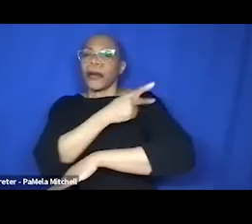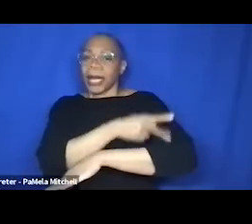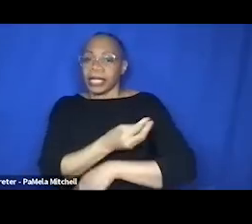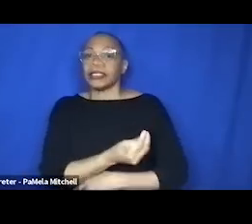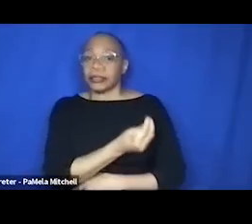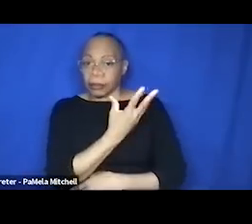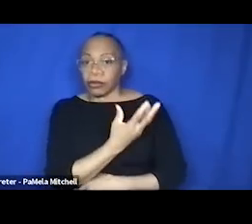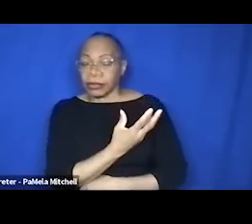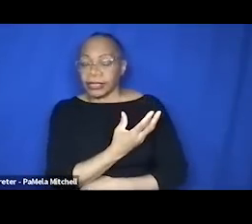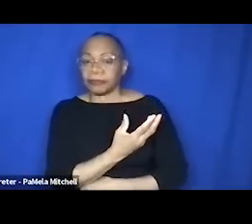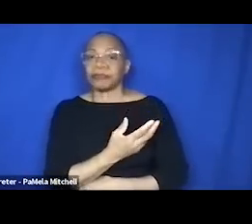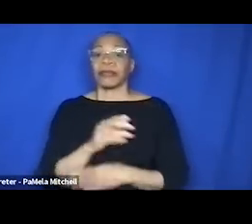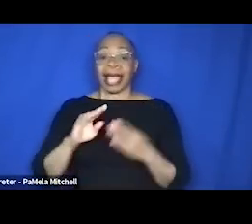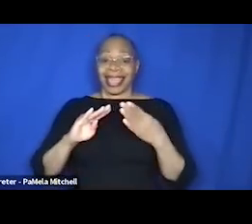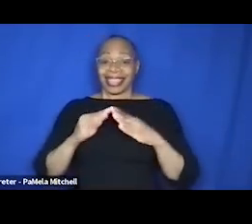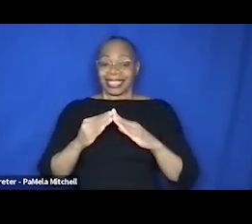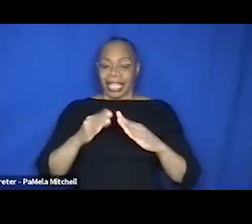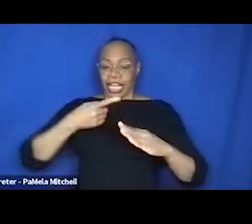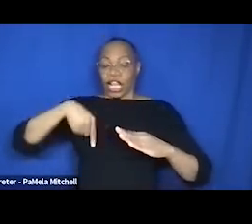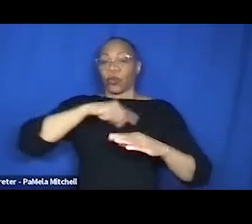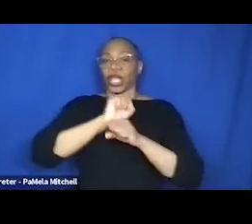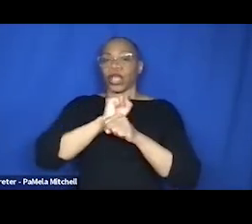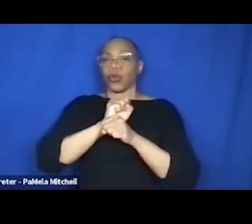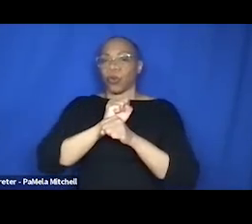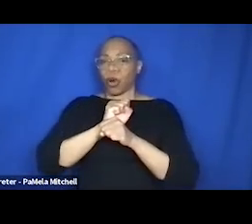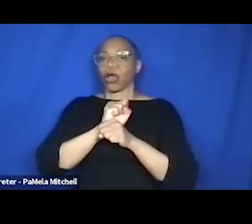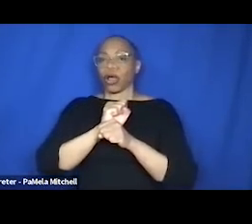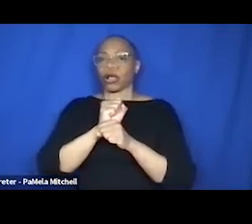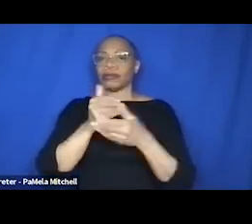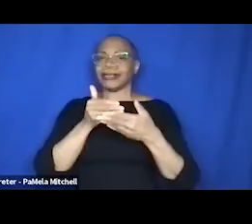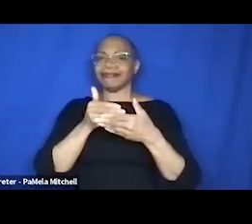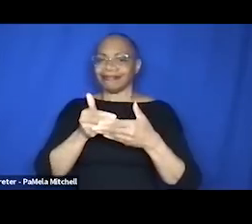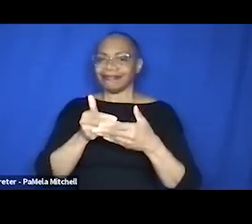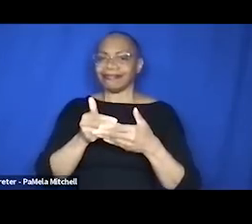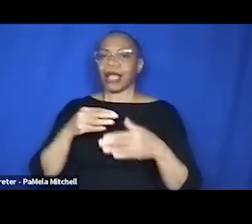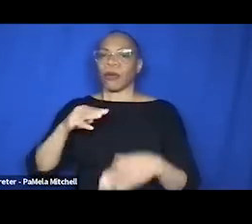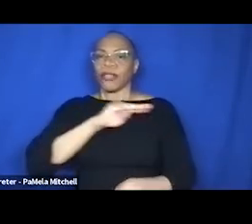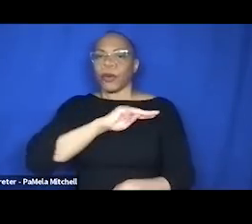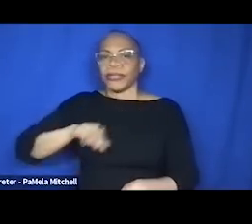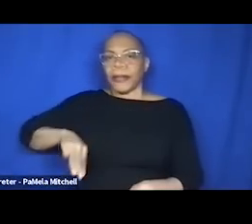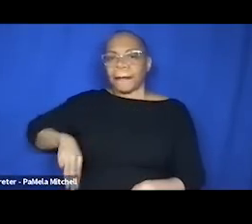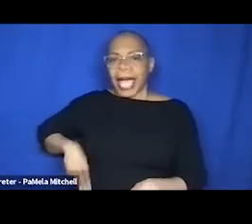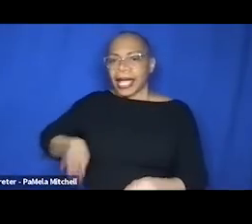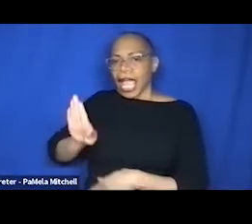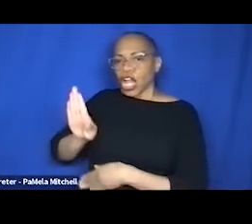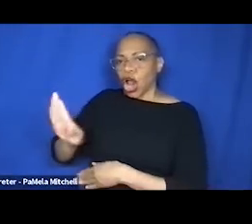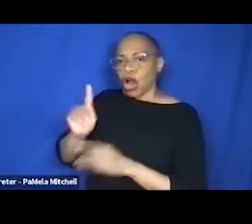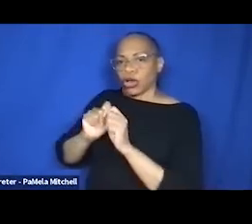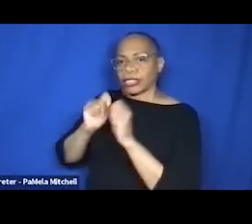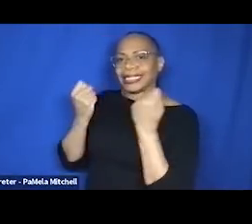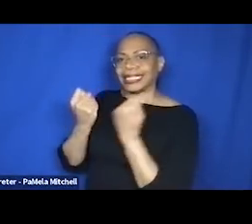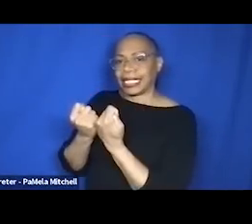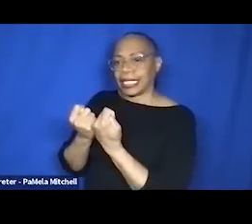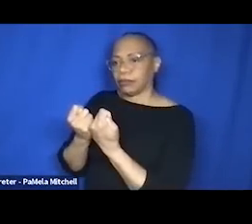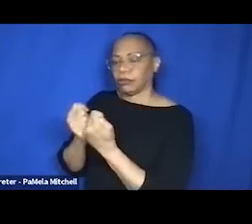The city, because we work really close with the city, Mayor Bass and her team, we work really close with